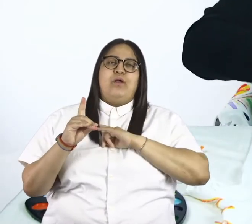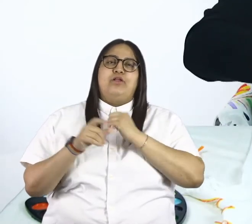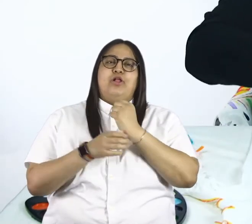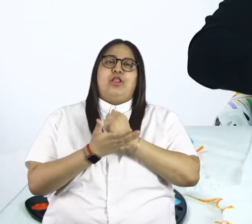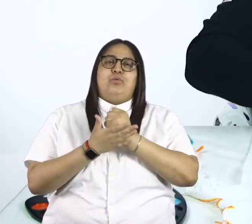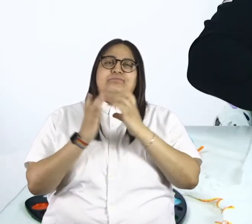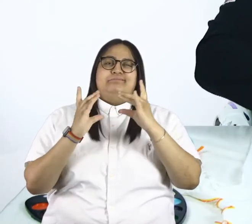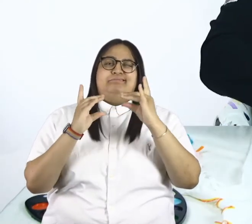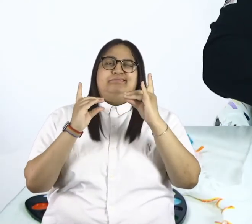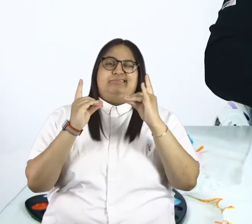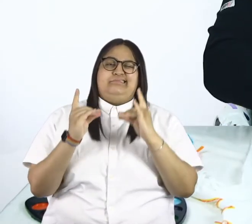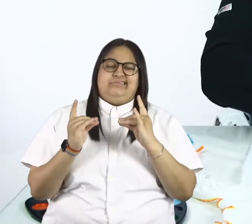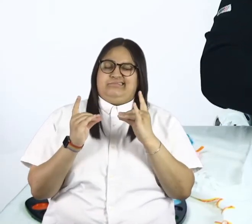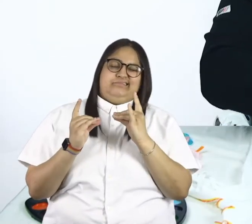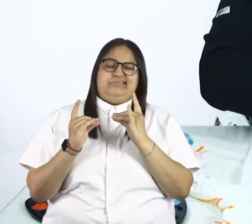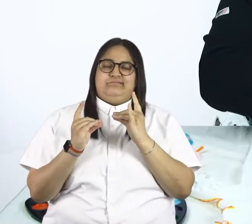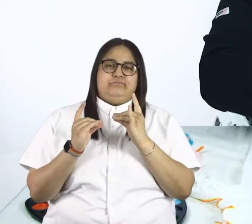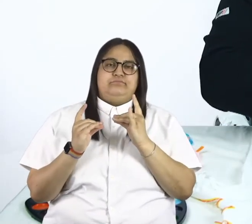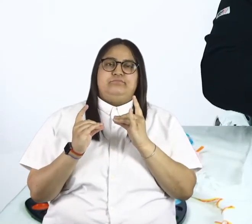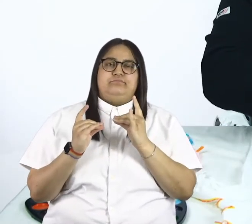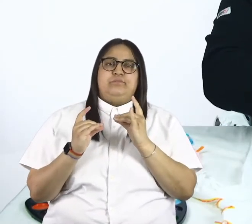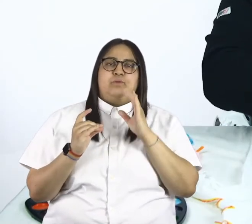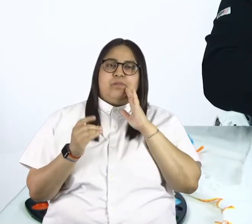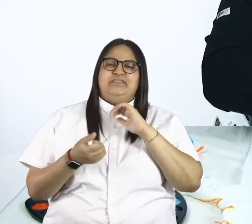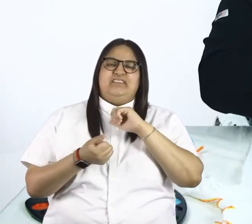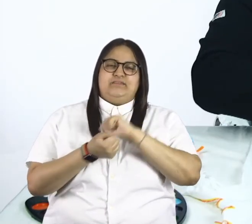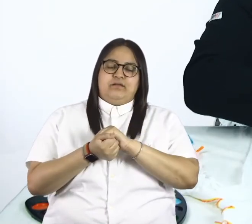So when it dries, they're both stuck together